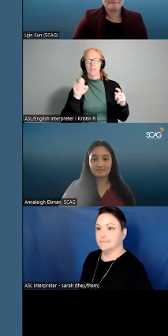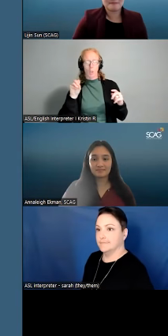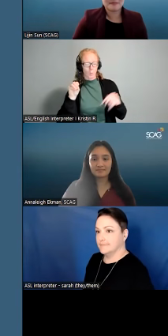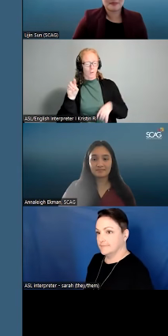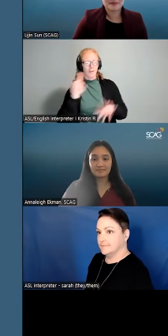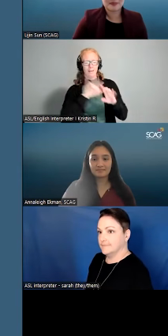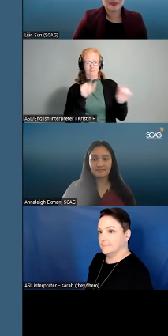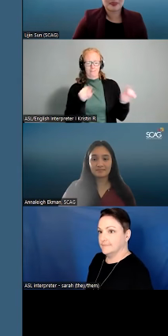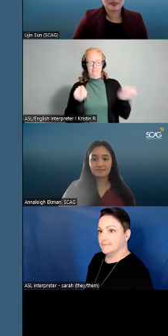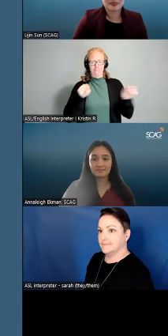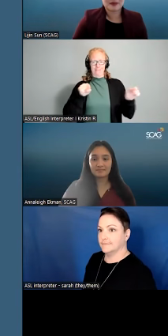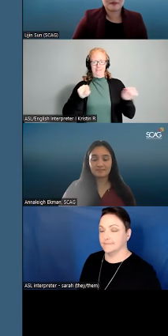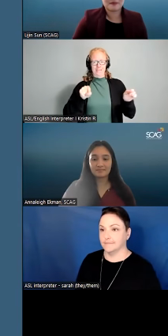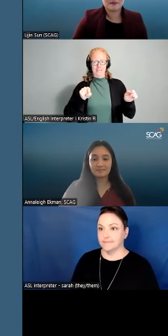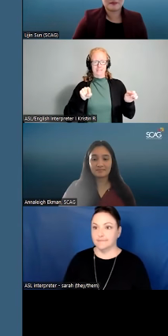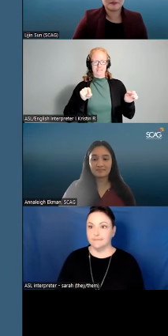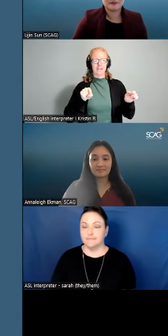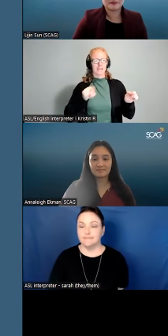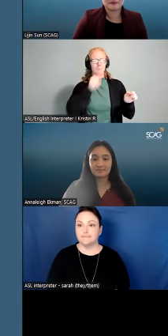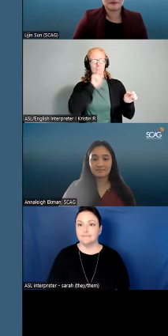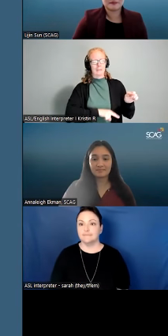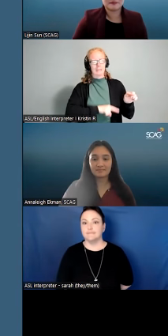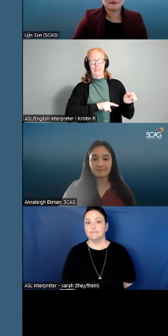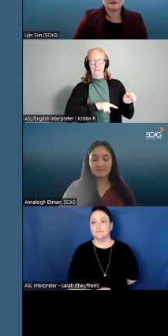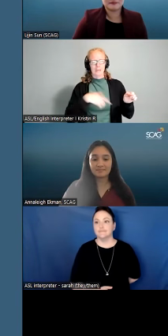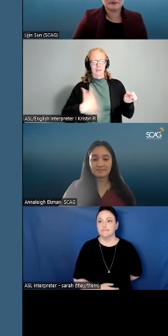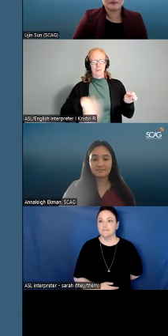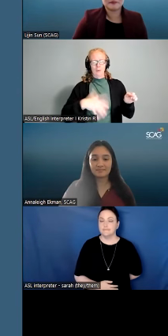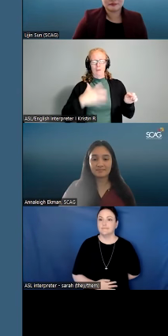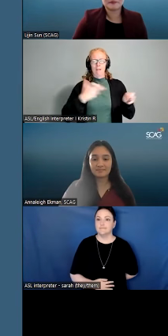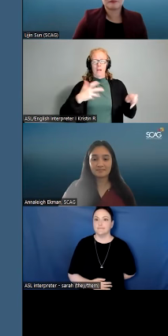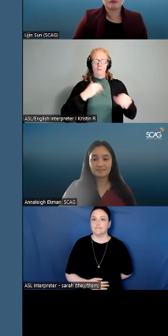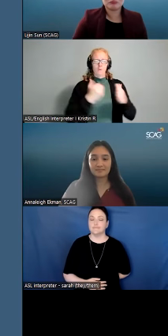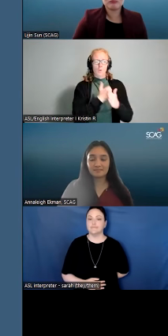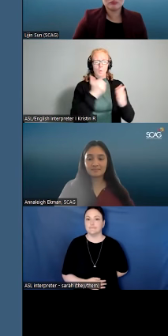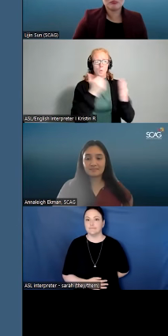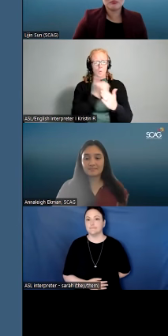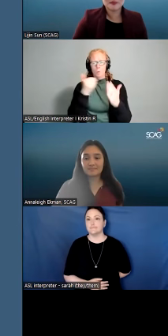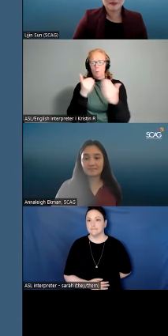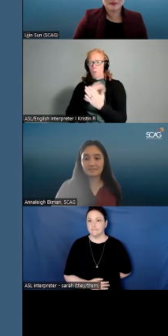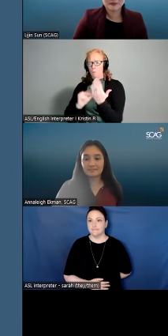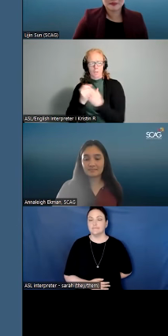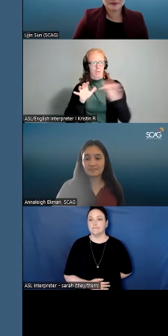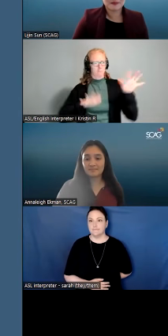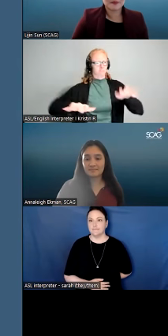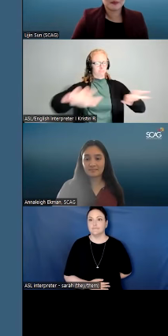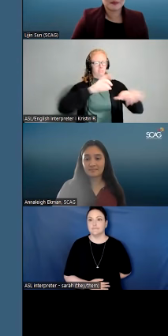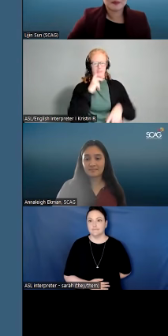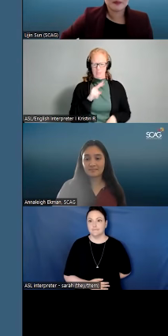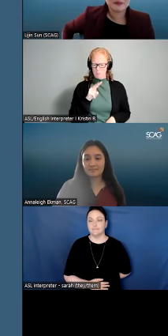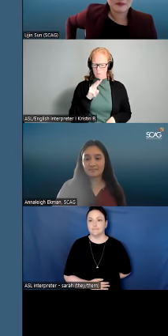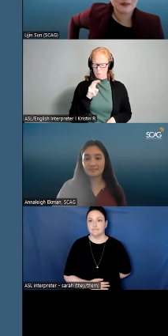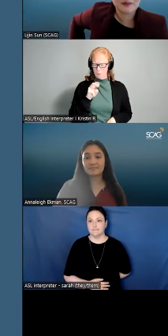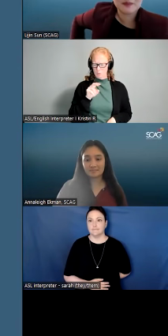nature, the really heavy activity of new projects, I think they've had something like 200